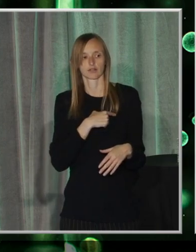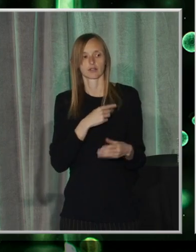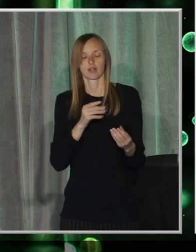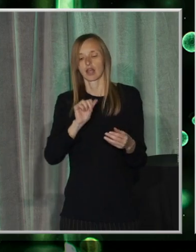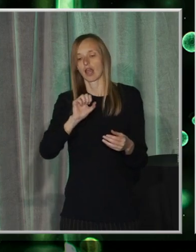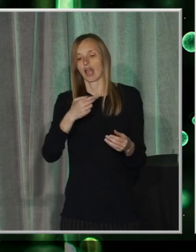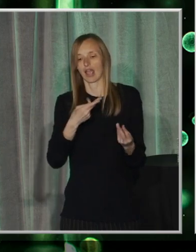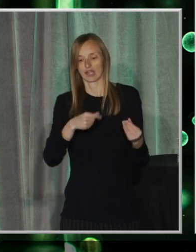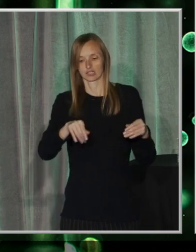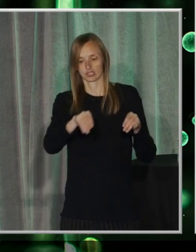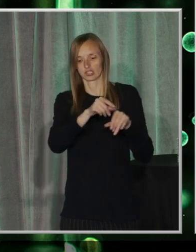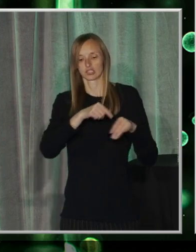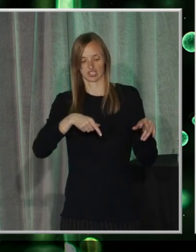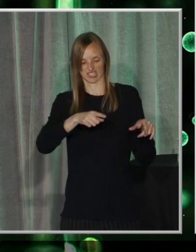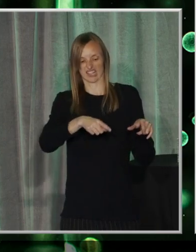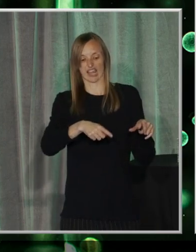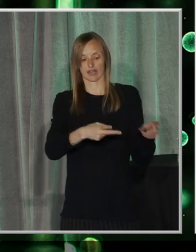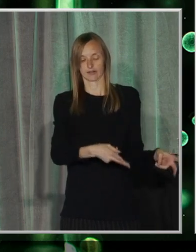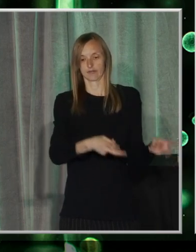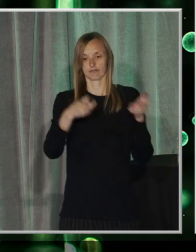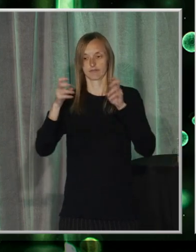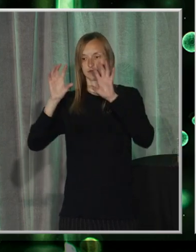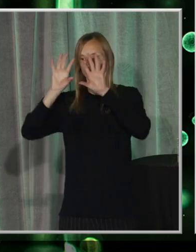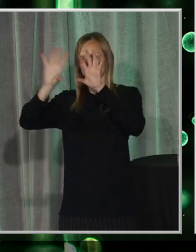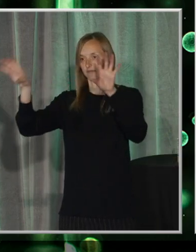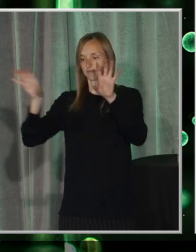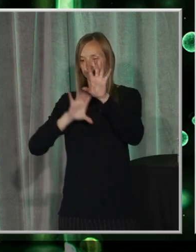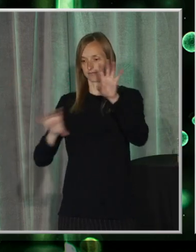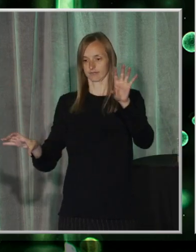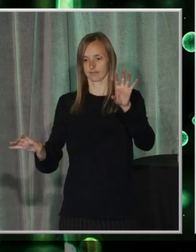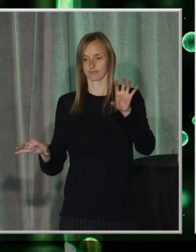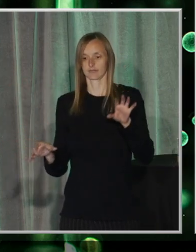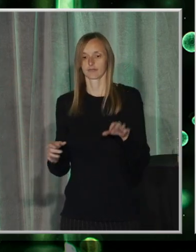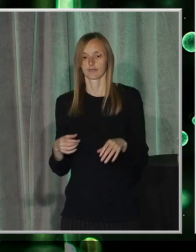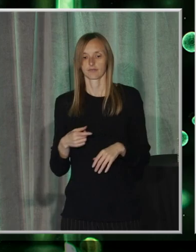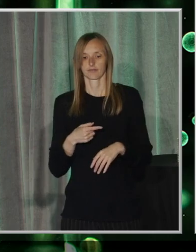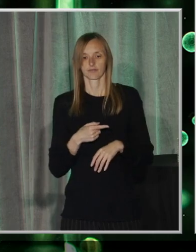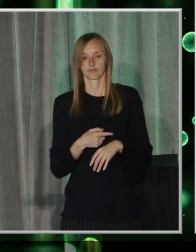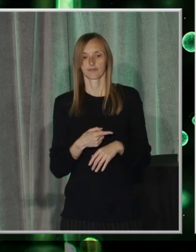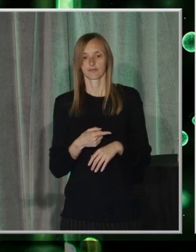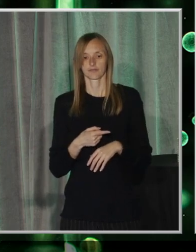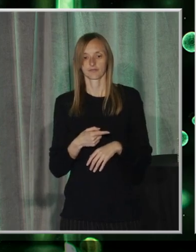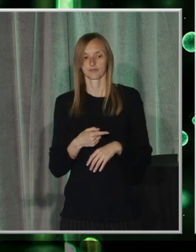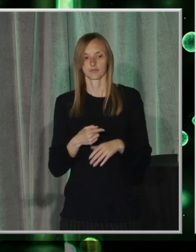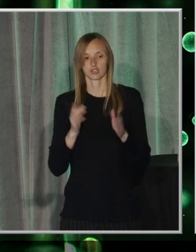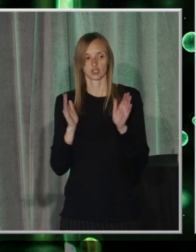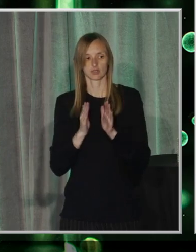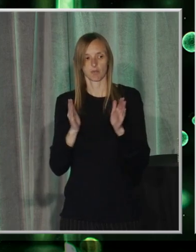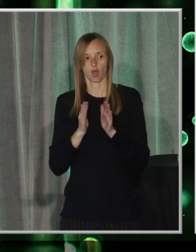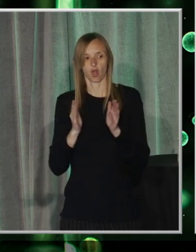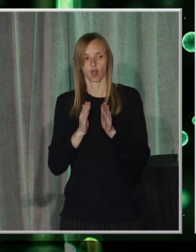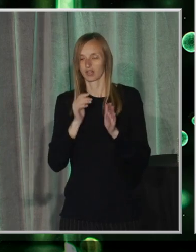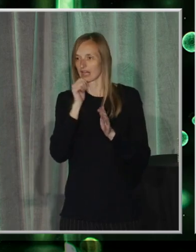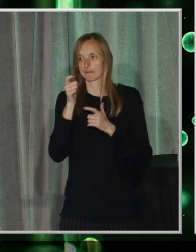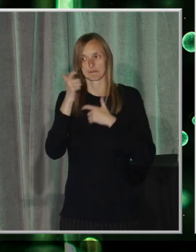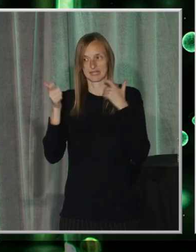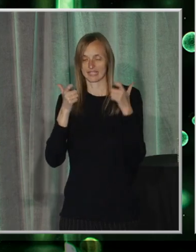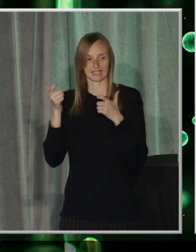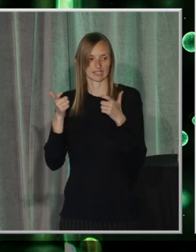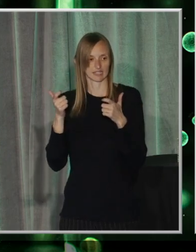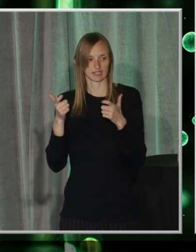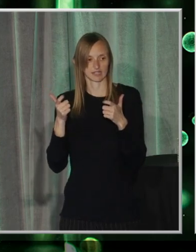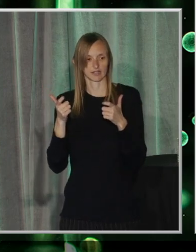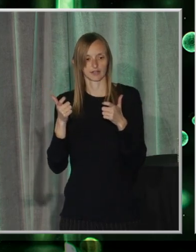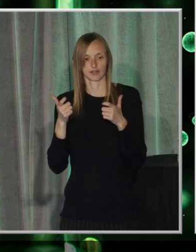using, we'll be increasing. Since those charcoal is kind of not small, it's kind of small, not that big, which is that